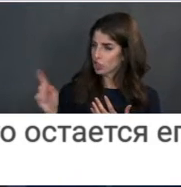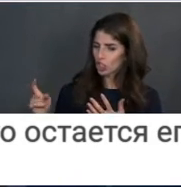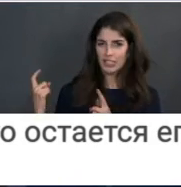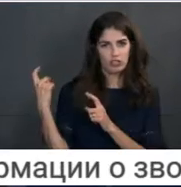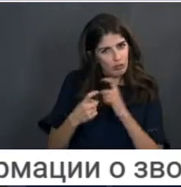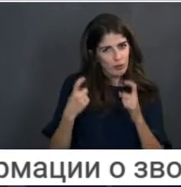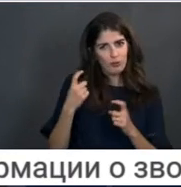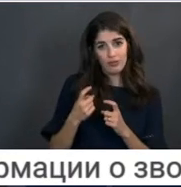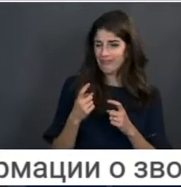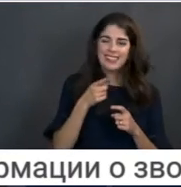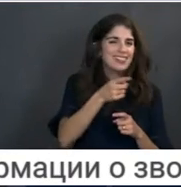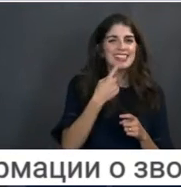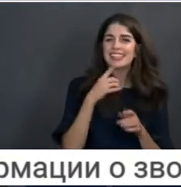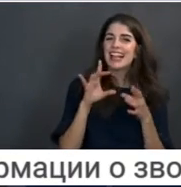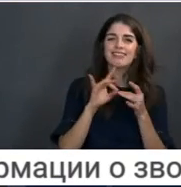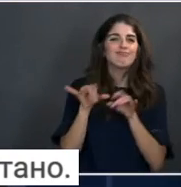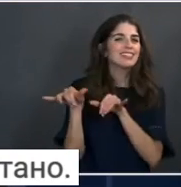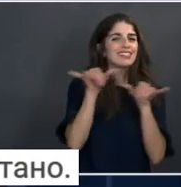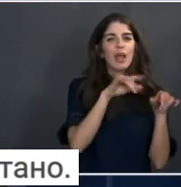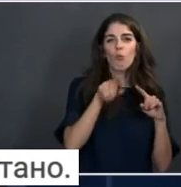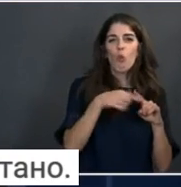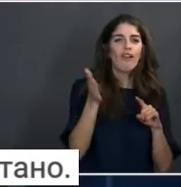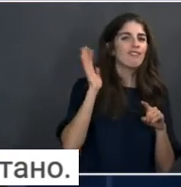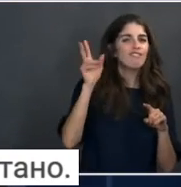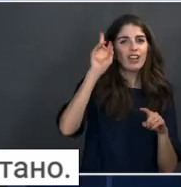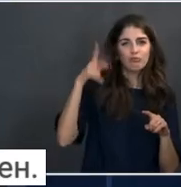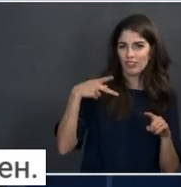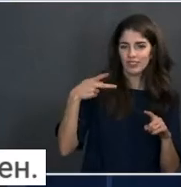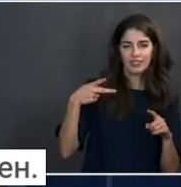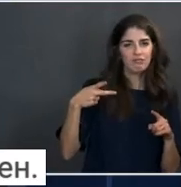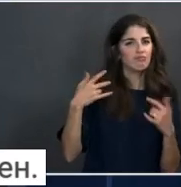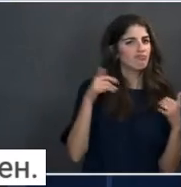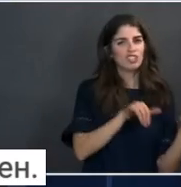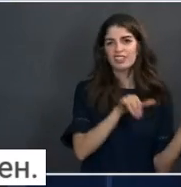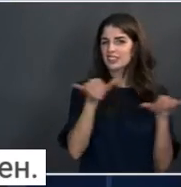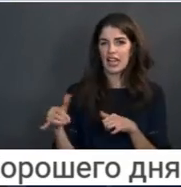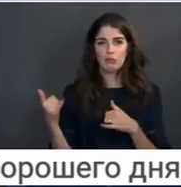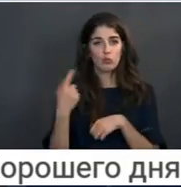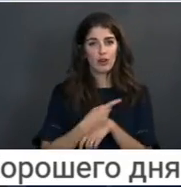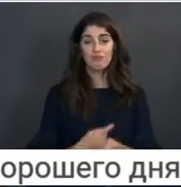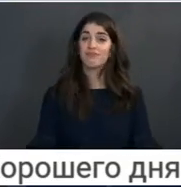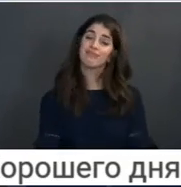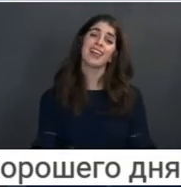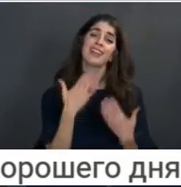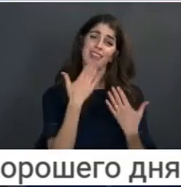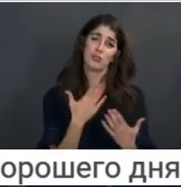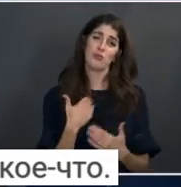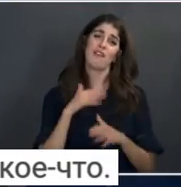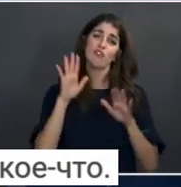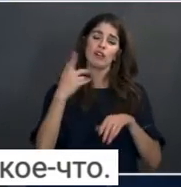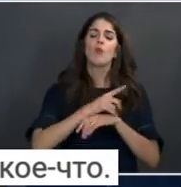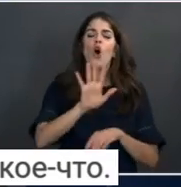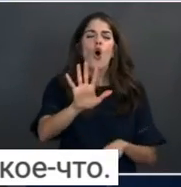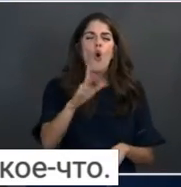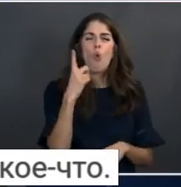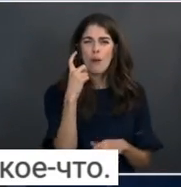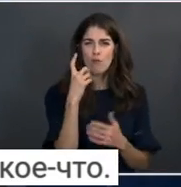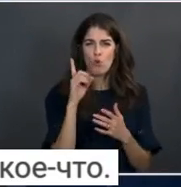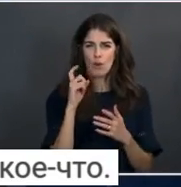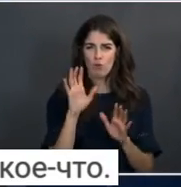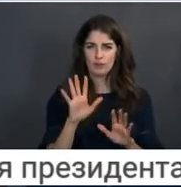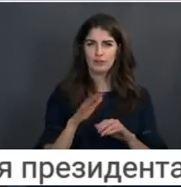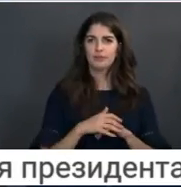his commitment, but I don't have any more detail of the call than what has already been read out. Thank you, guys. Have a great day. Oh, let me do one more